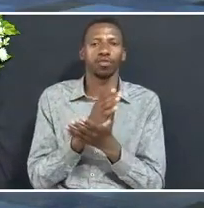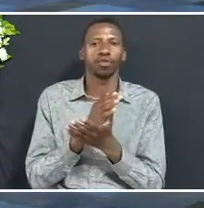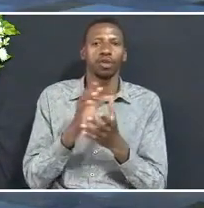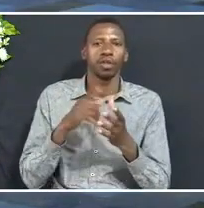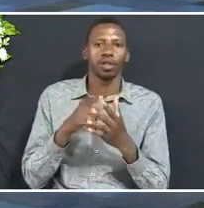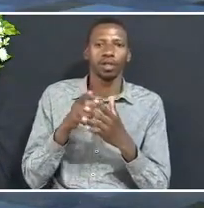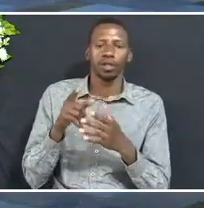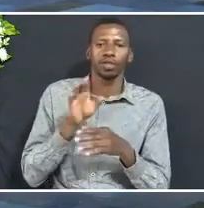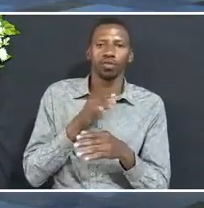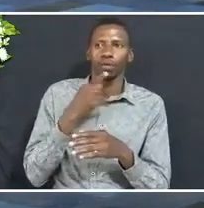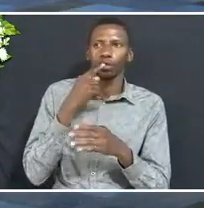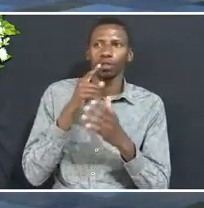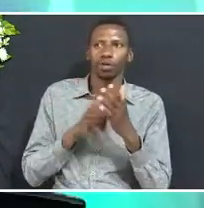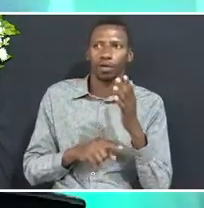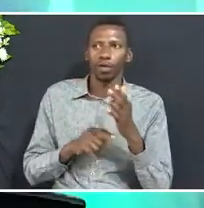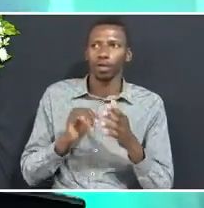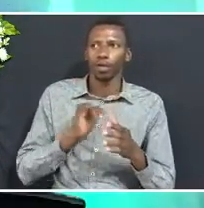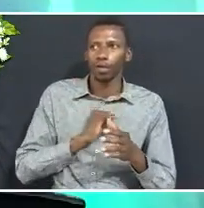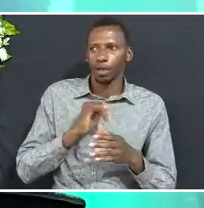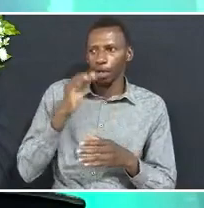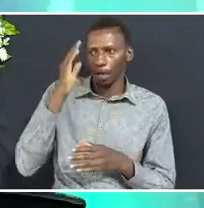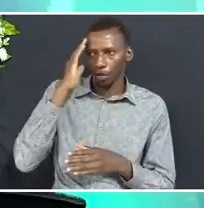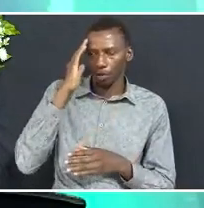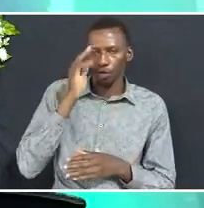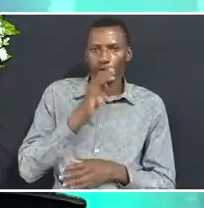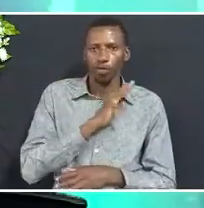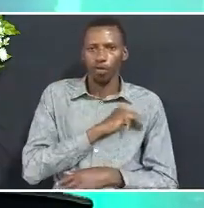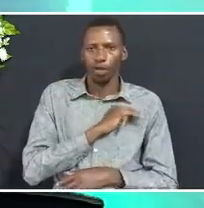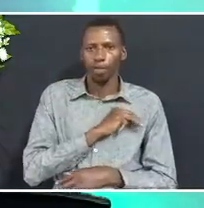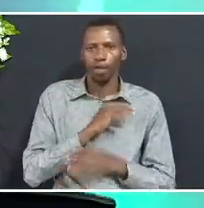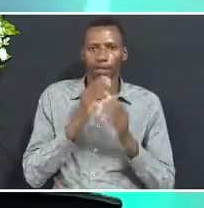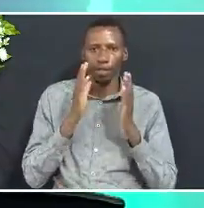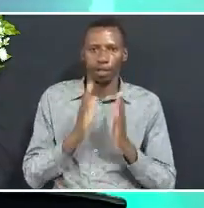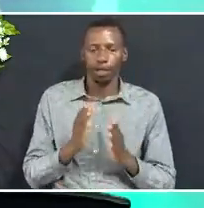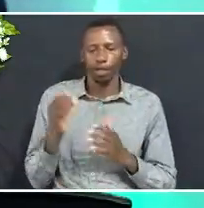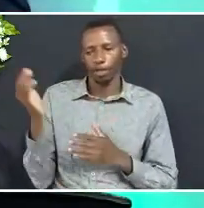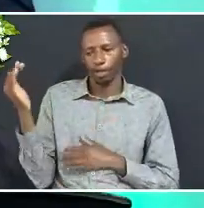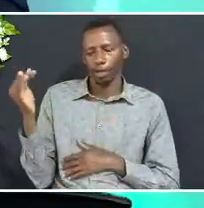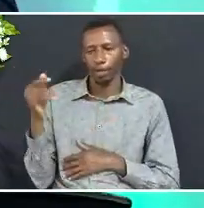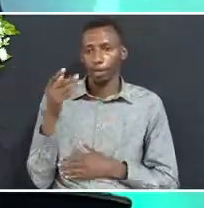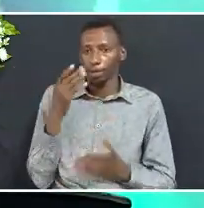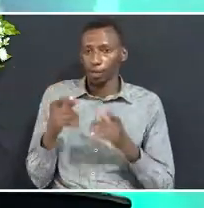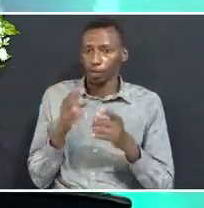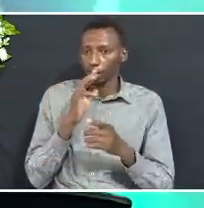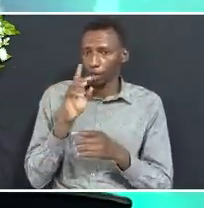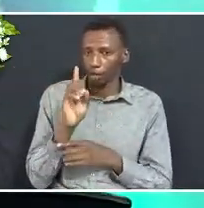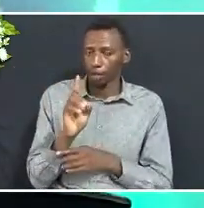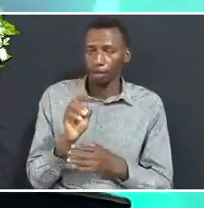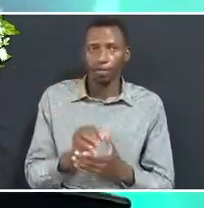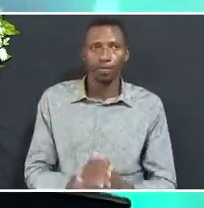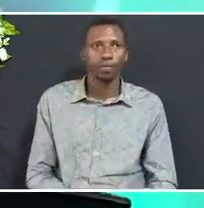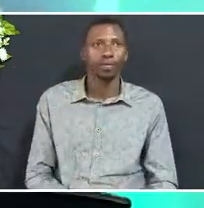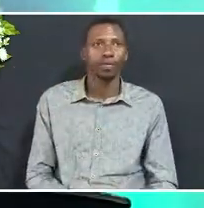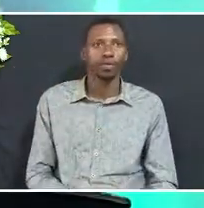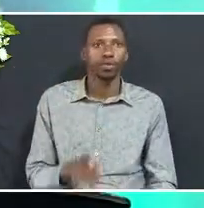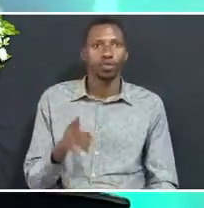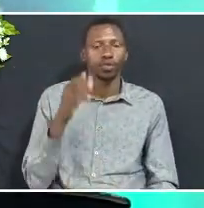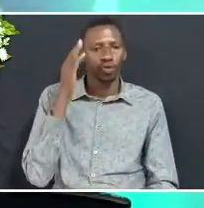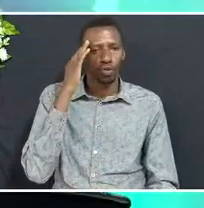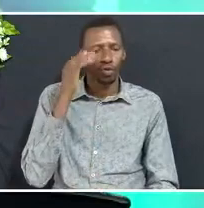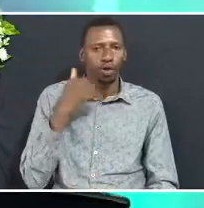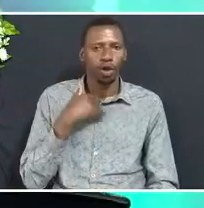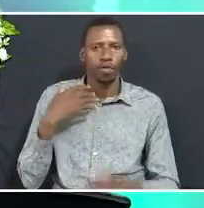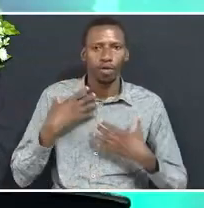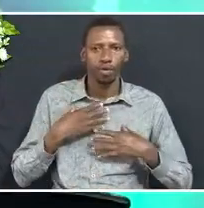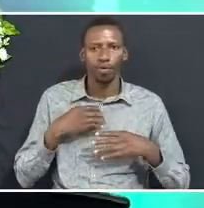said to him, I know the Messiah is coming. Could you be the one? Did you know there are people who are